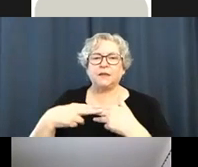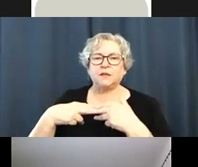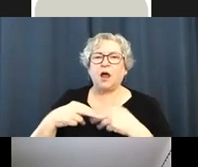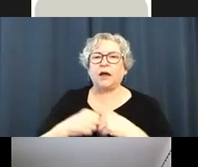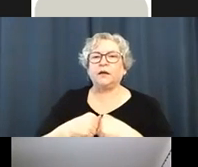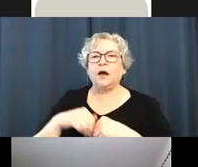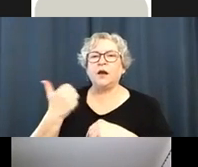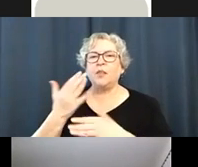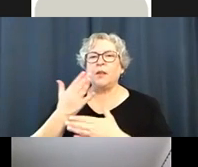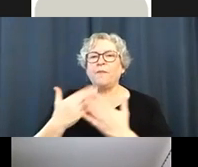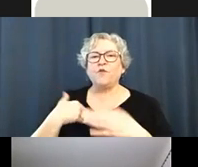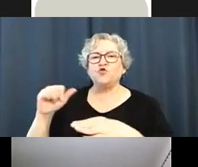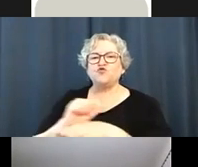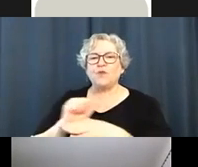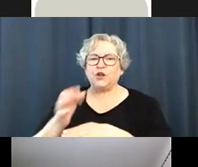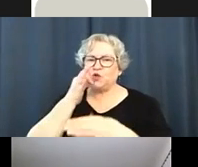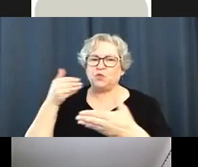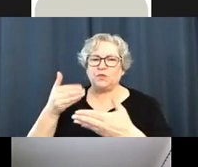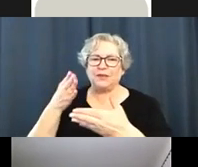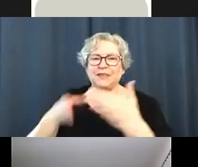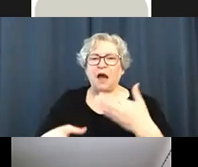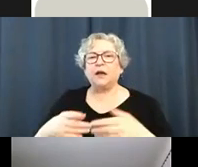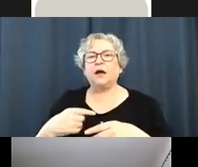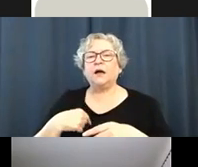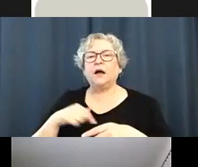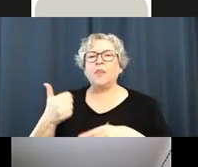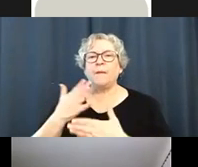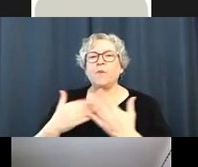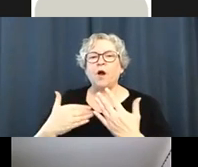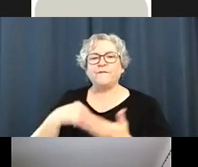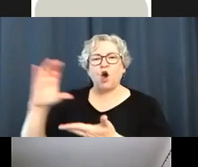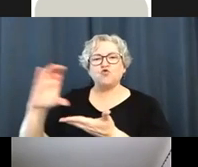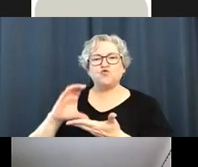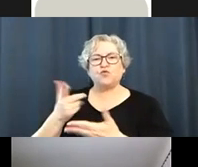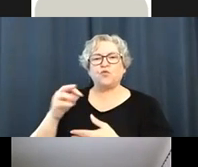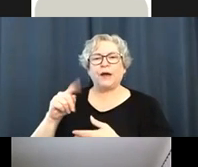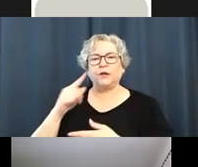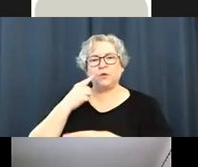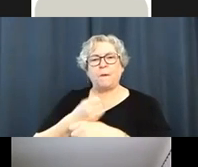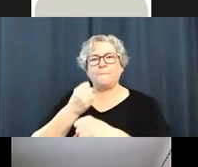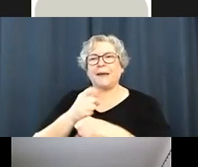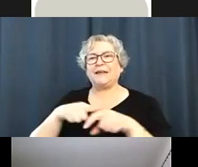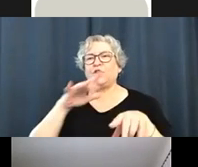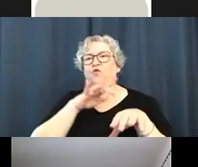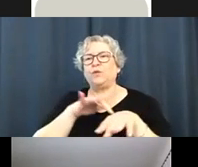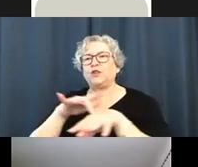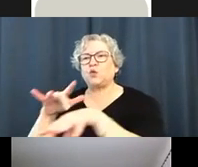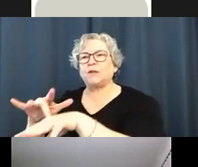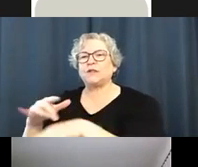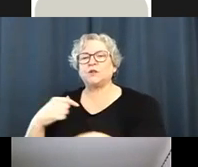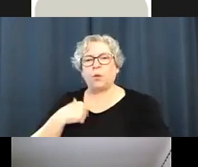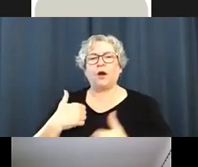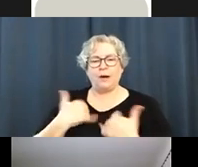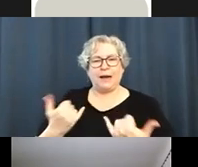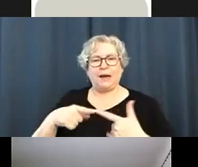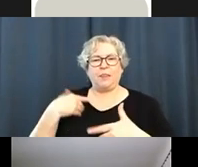Another part of our training, we're almost done. Another part of our grant is to create resources. And so we are in the